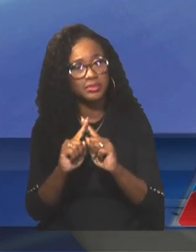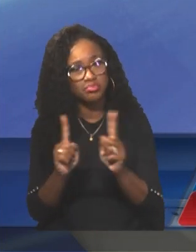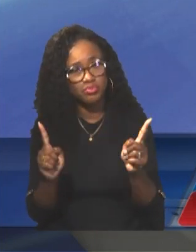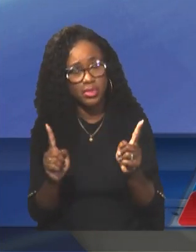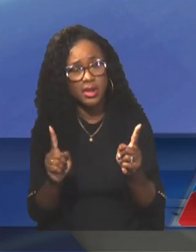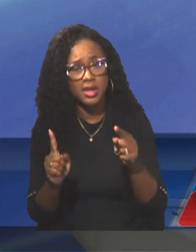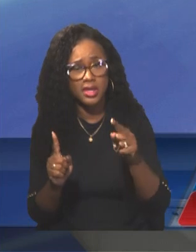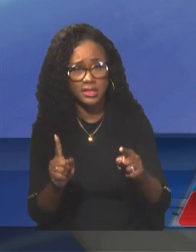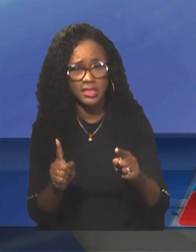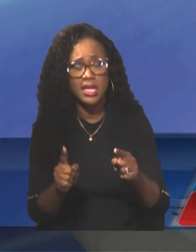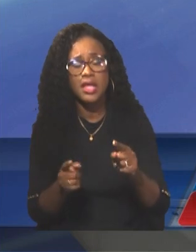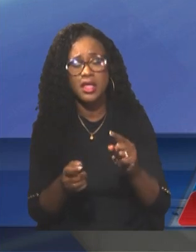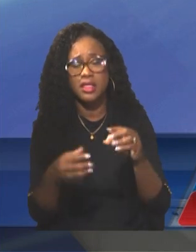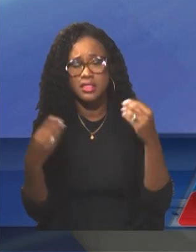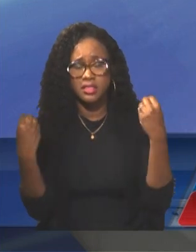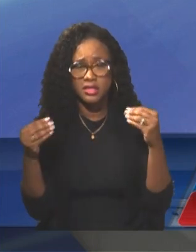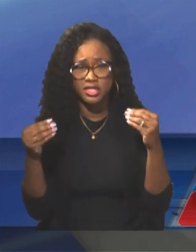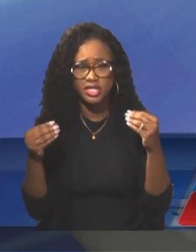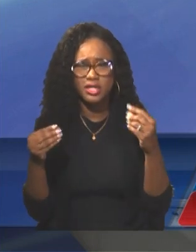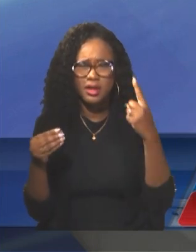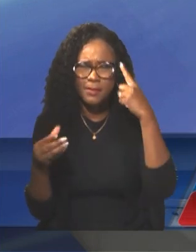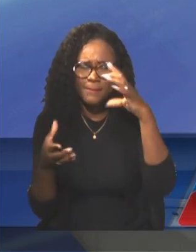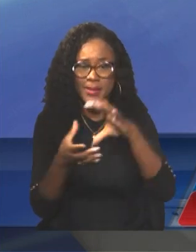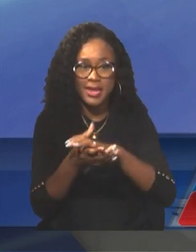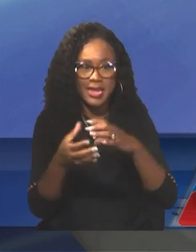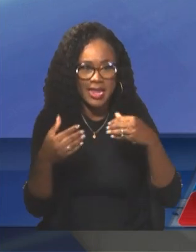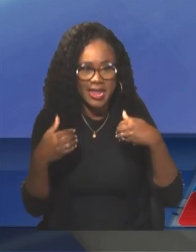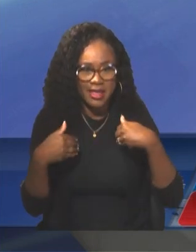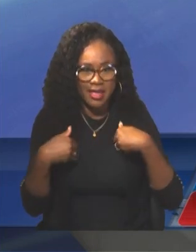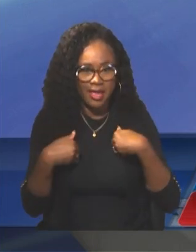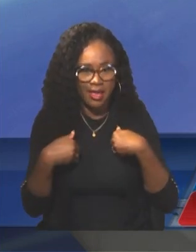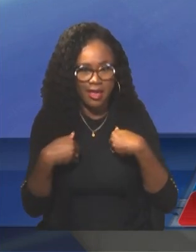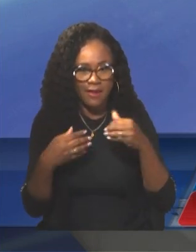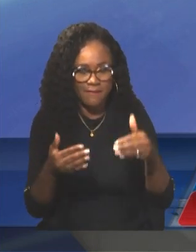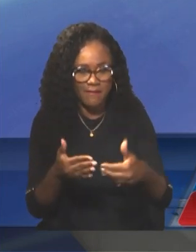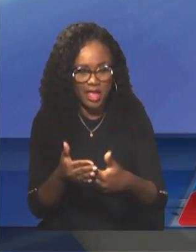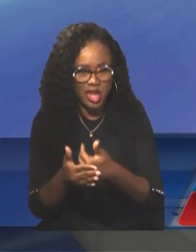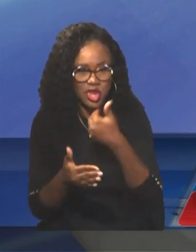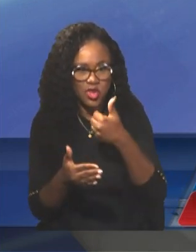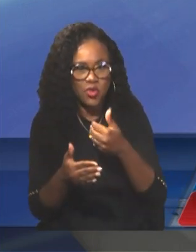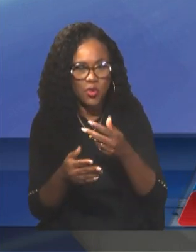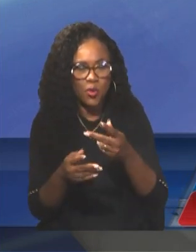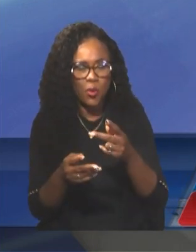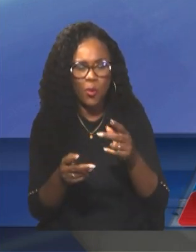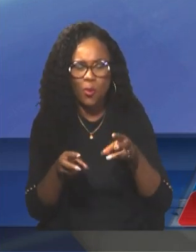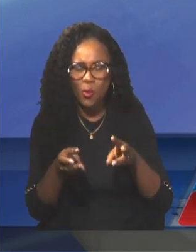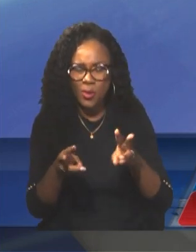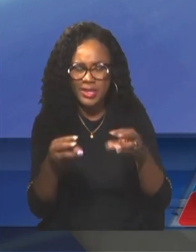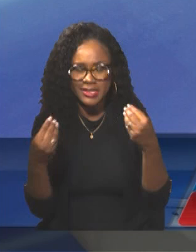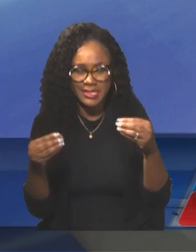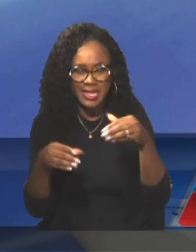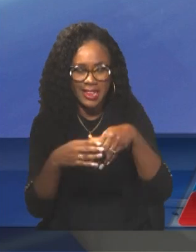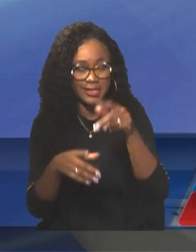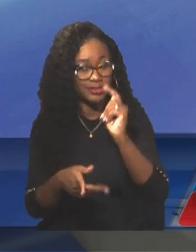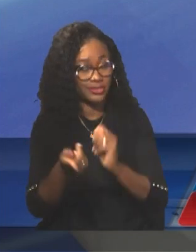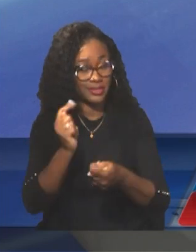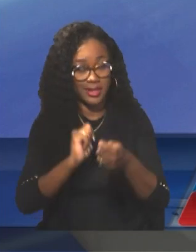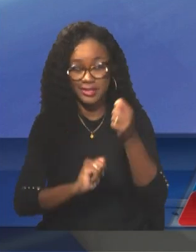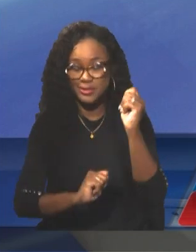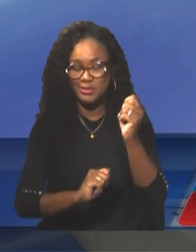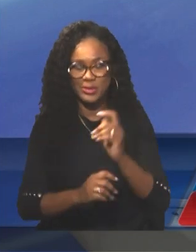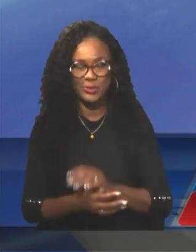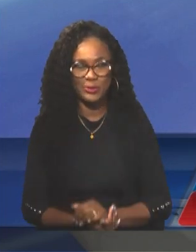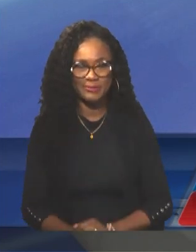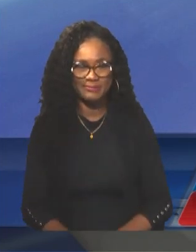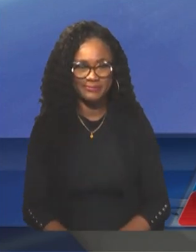Exotic Orchids believes it's now found its own niche market in sweet Trinidad and Tobago. Sunil Lalla has more in tonight's